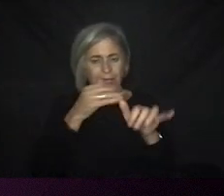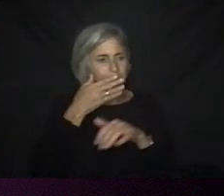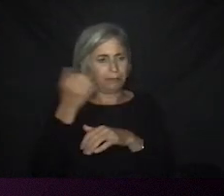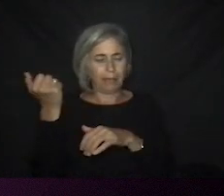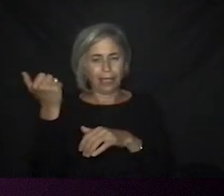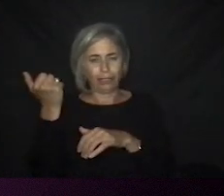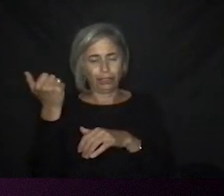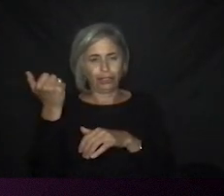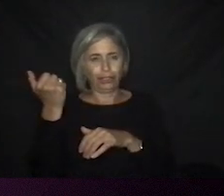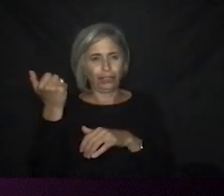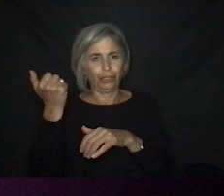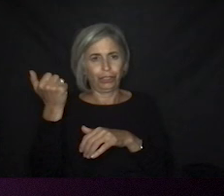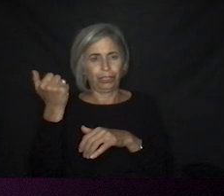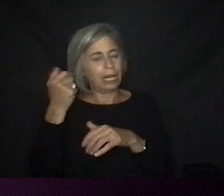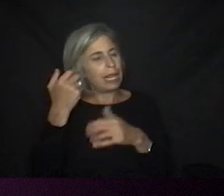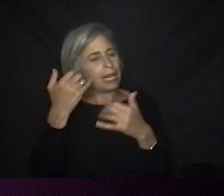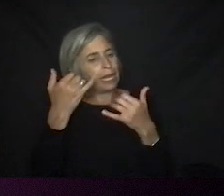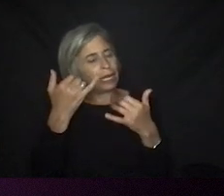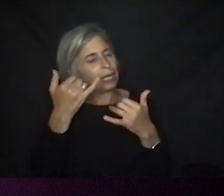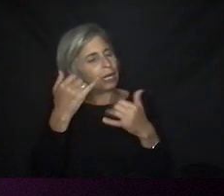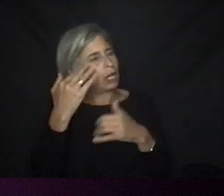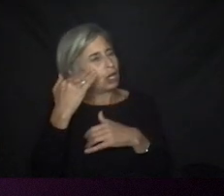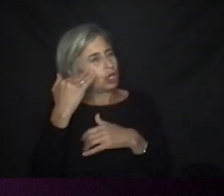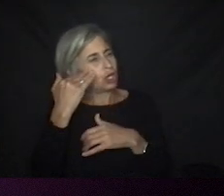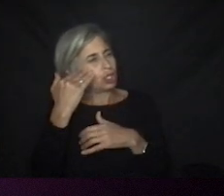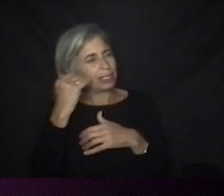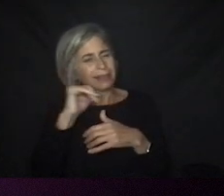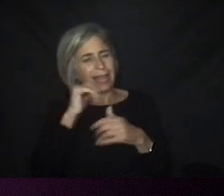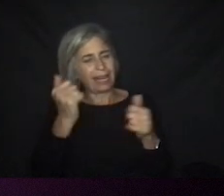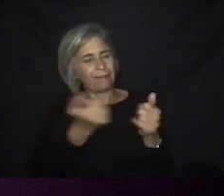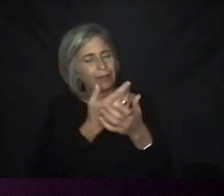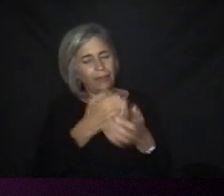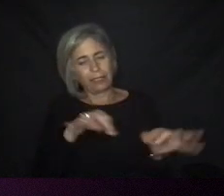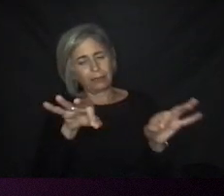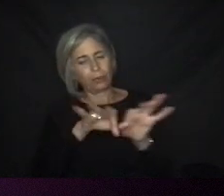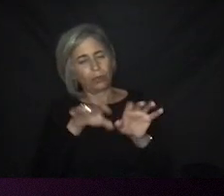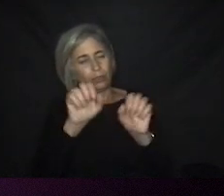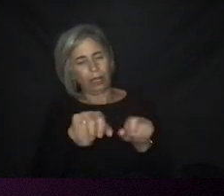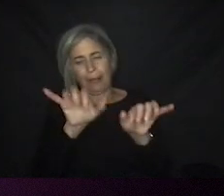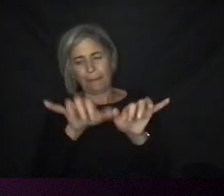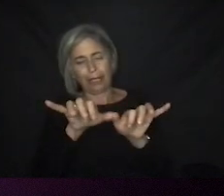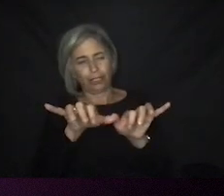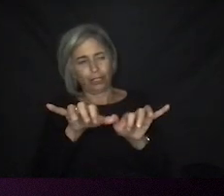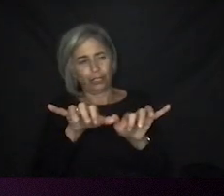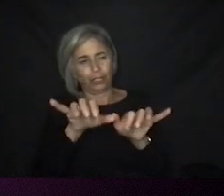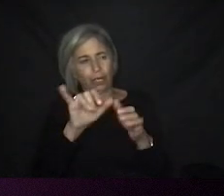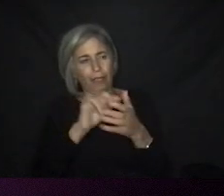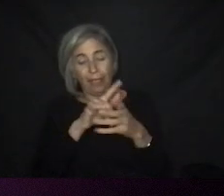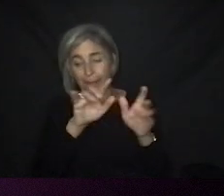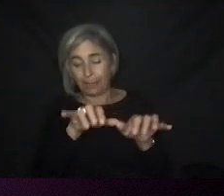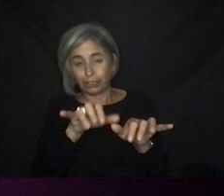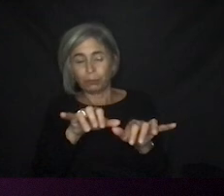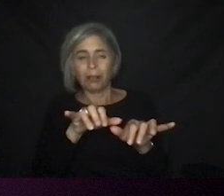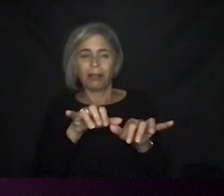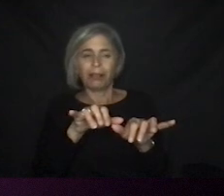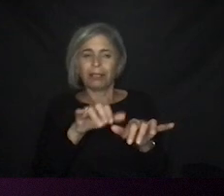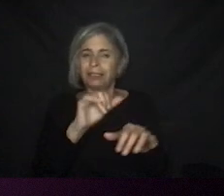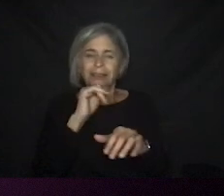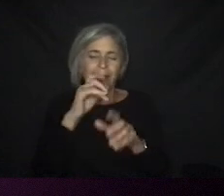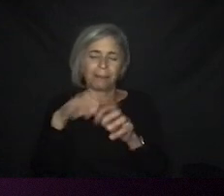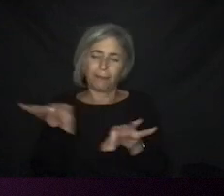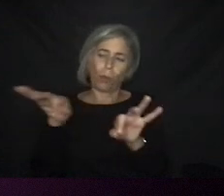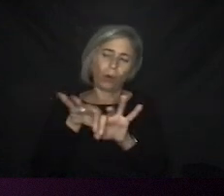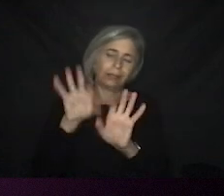better. And it occurs because not everything that is important is measurable, and much that is measurable is